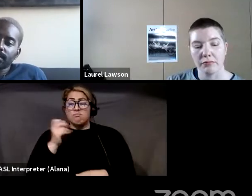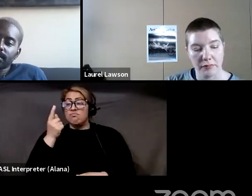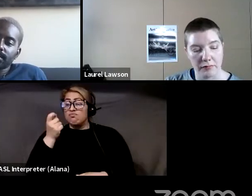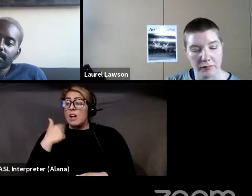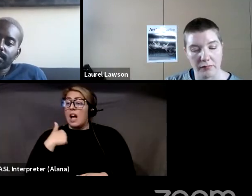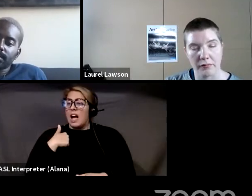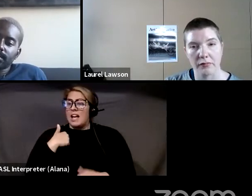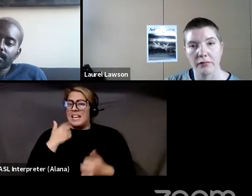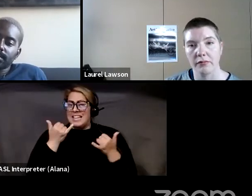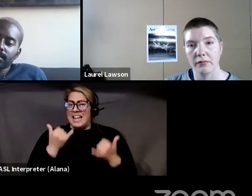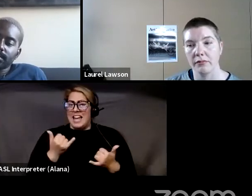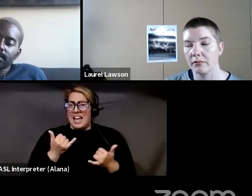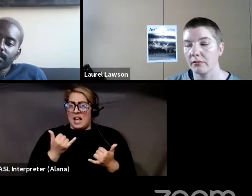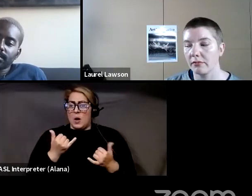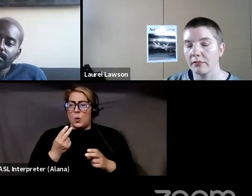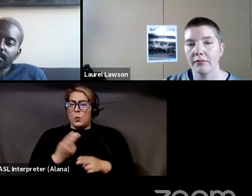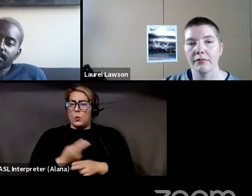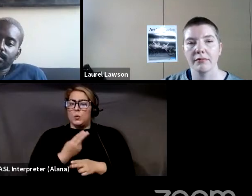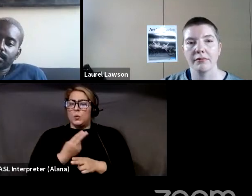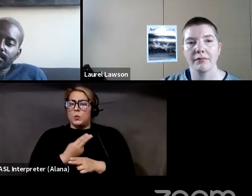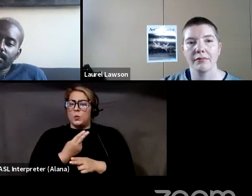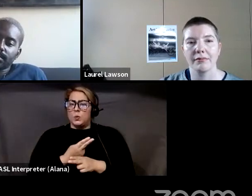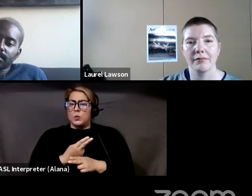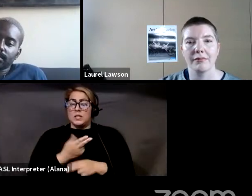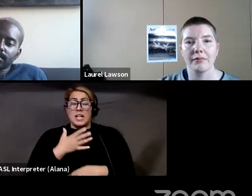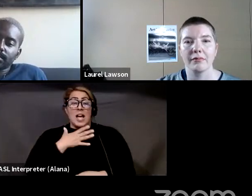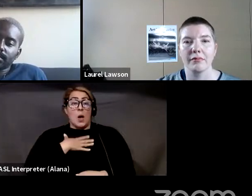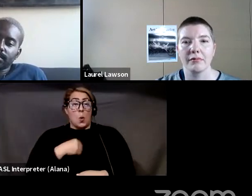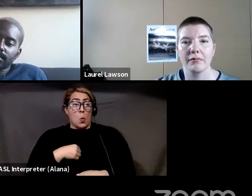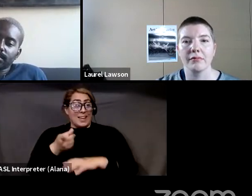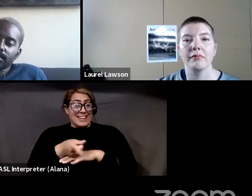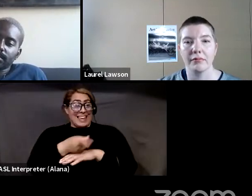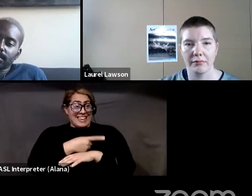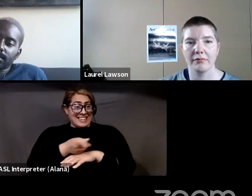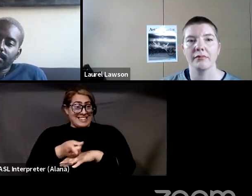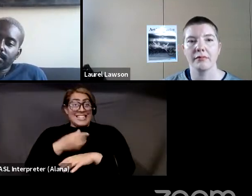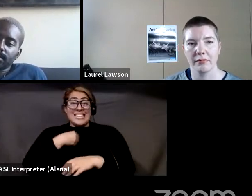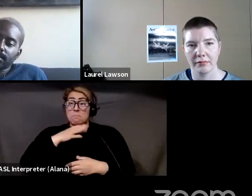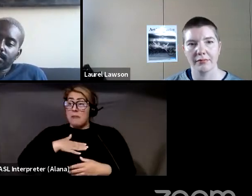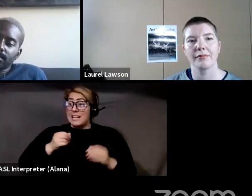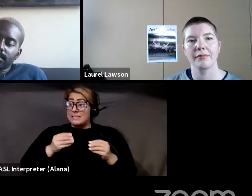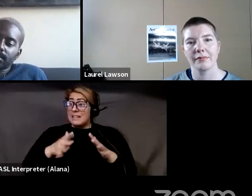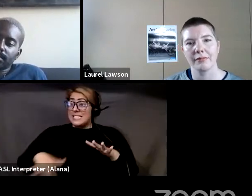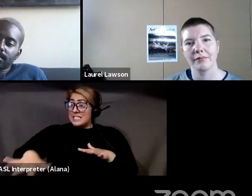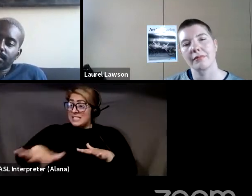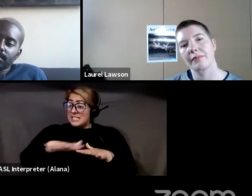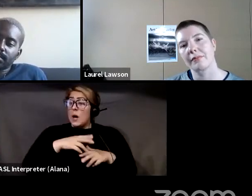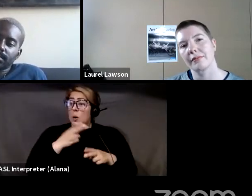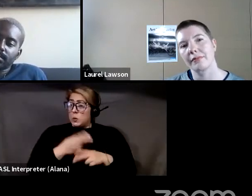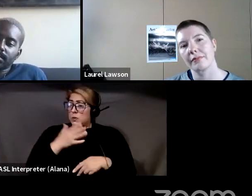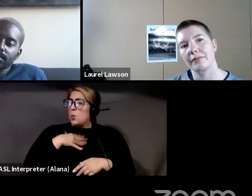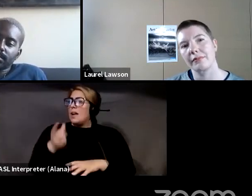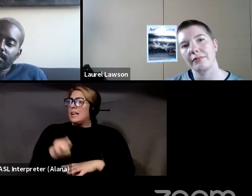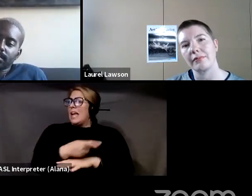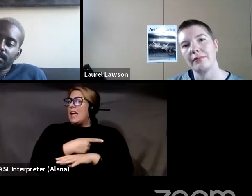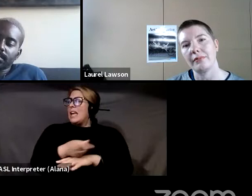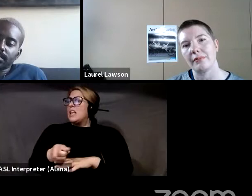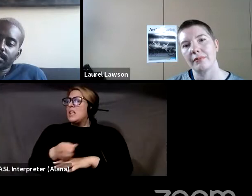now use a white cane in spaces. So how is